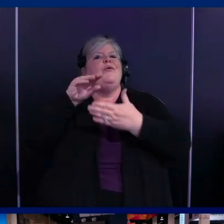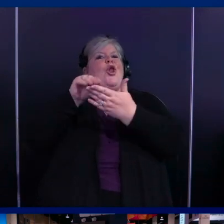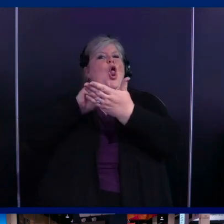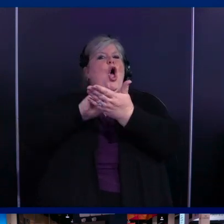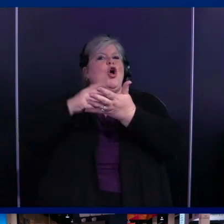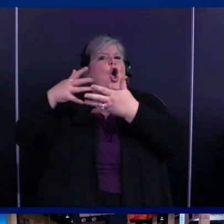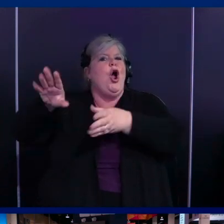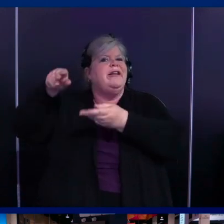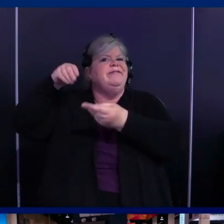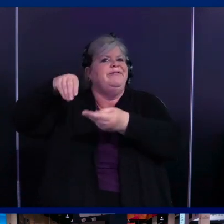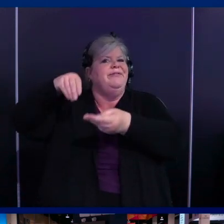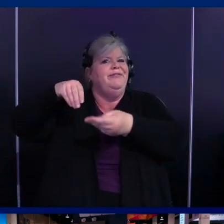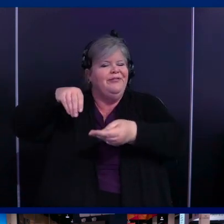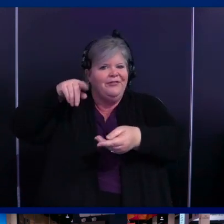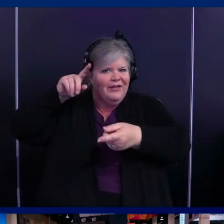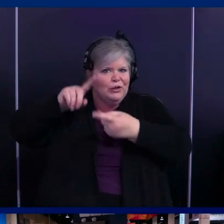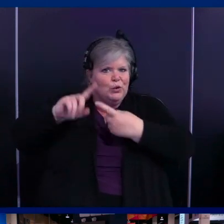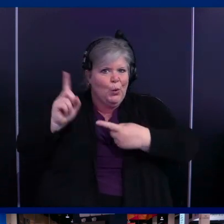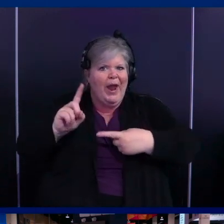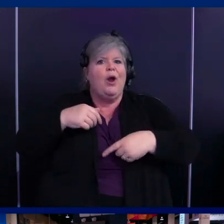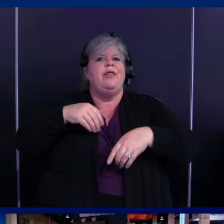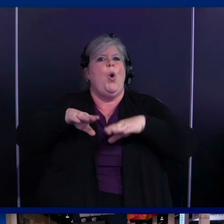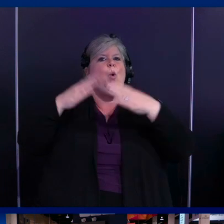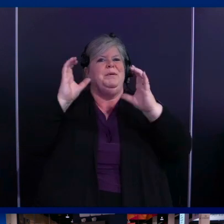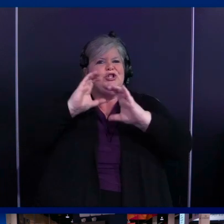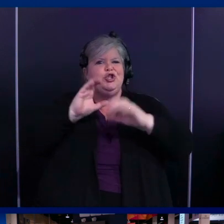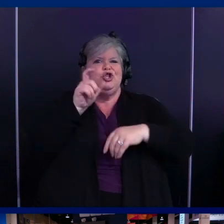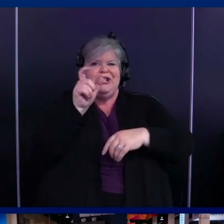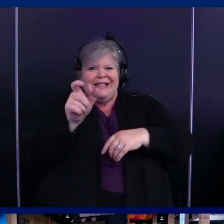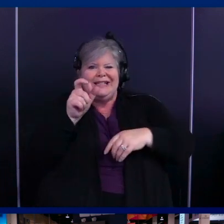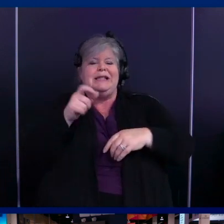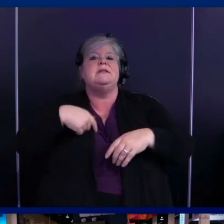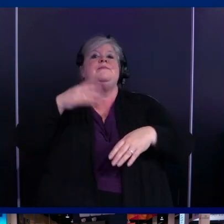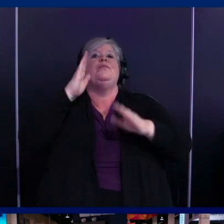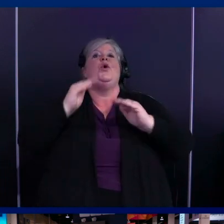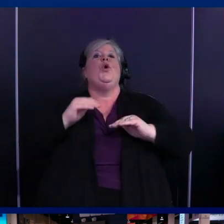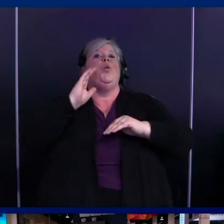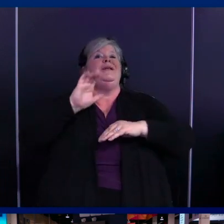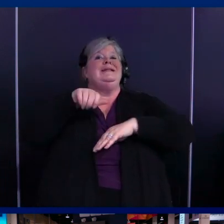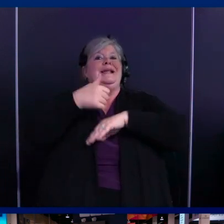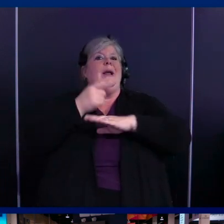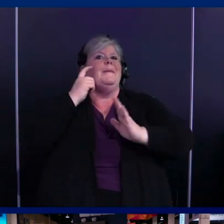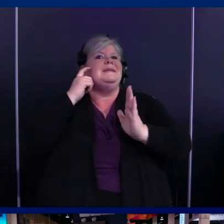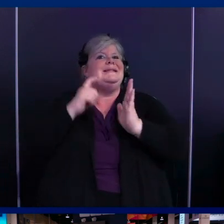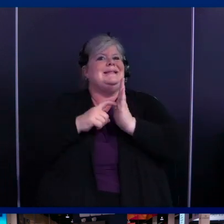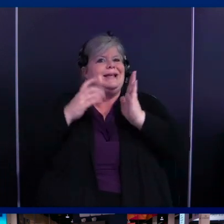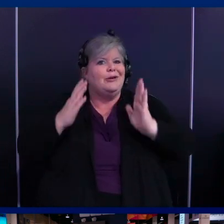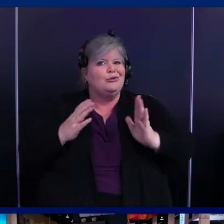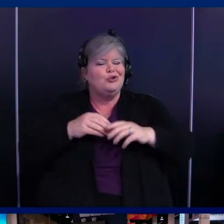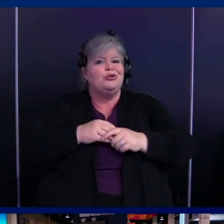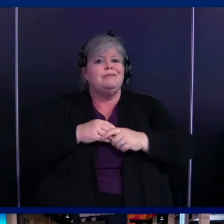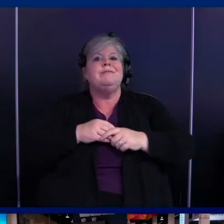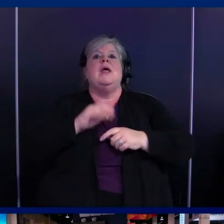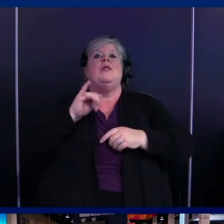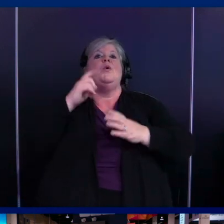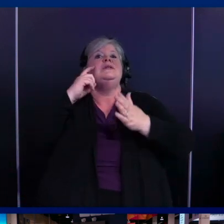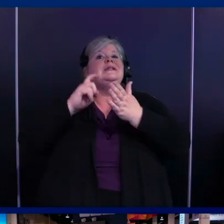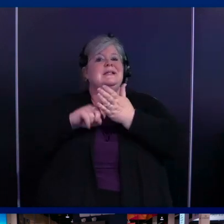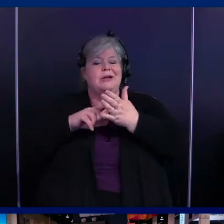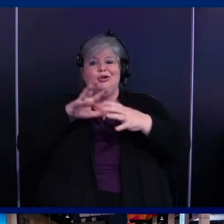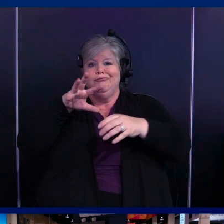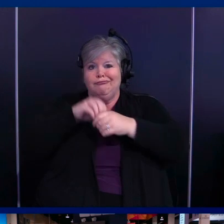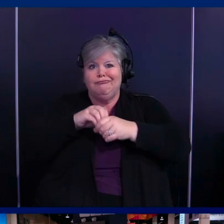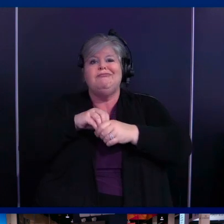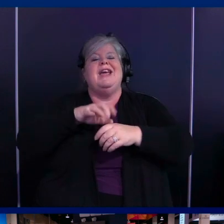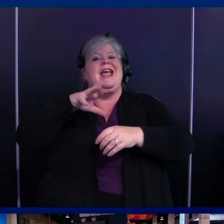OpenSearch instance. You'll set up detectors. These detectors are joining the log stream that you're interested